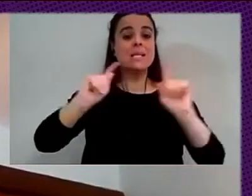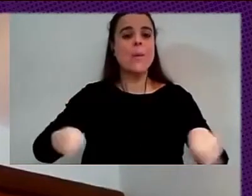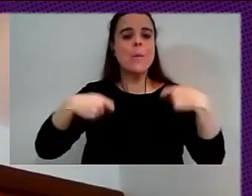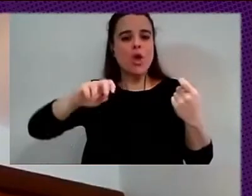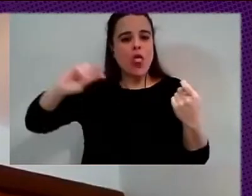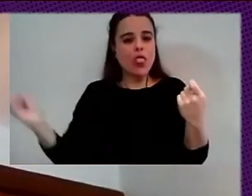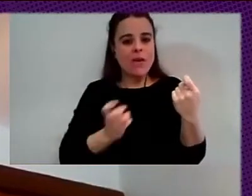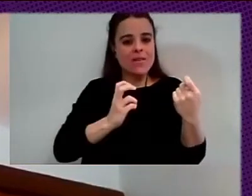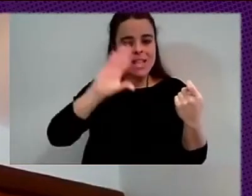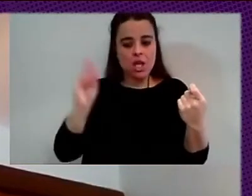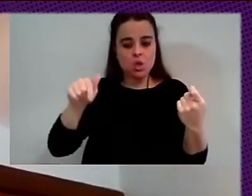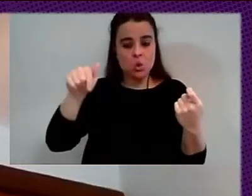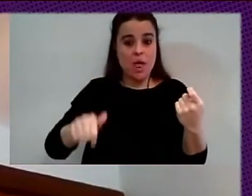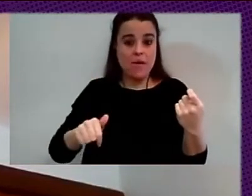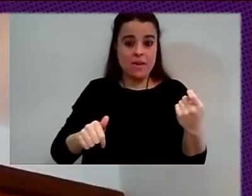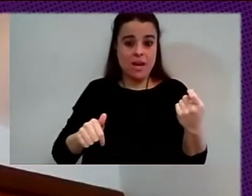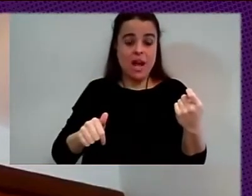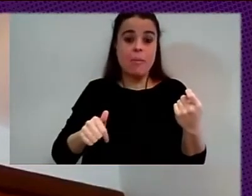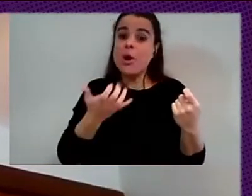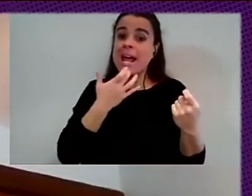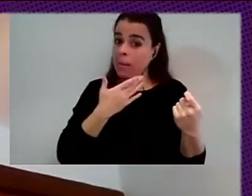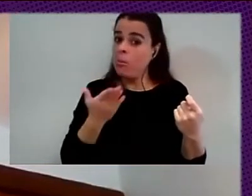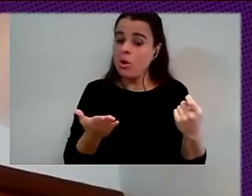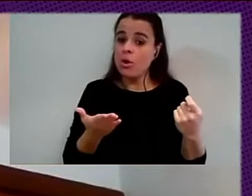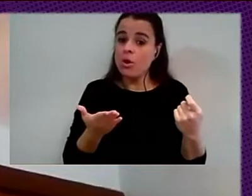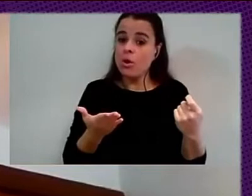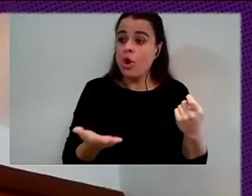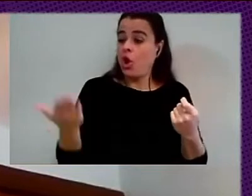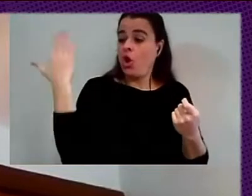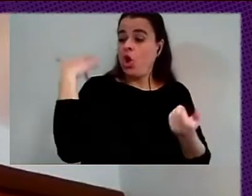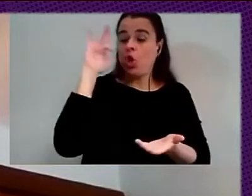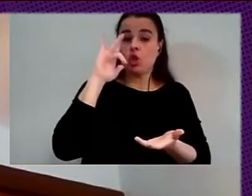to go extinct because offshore,